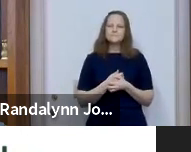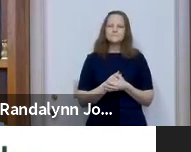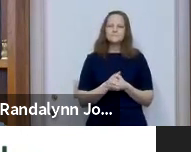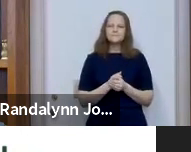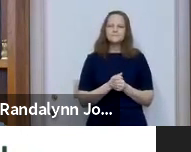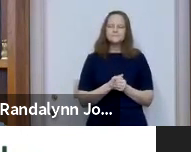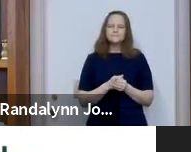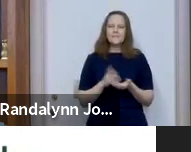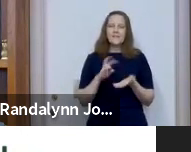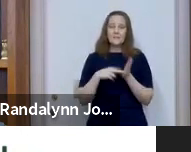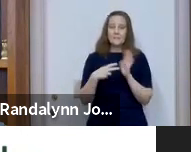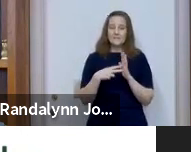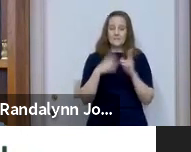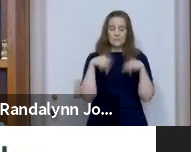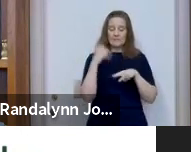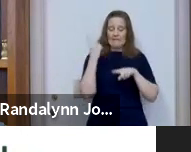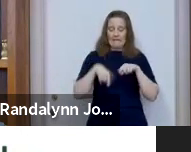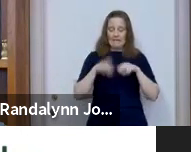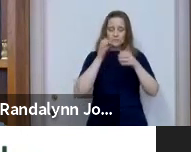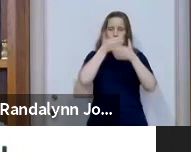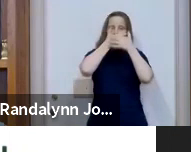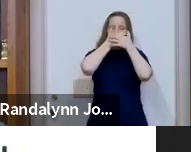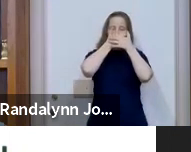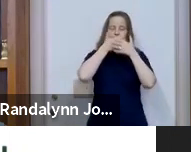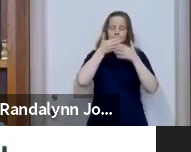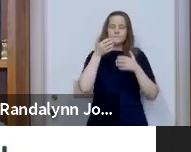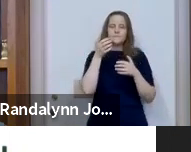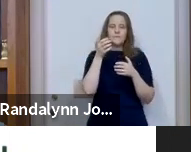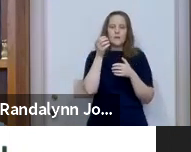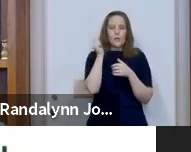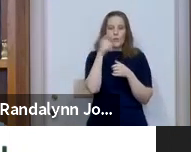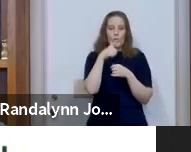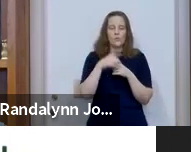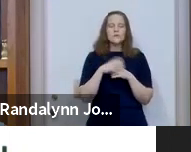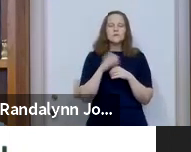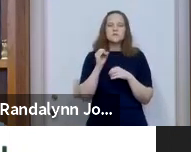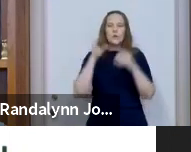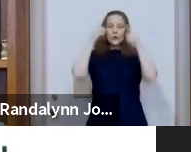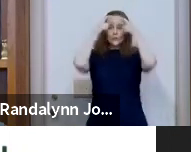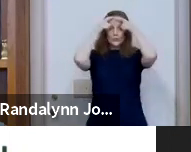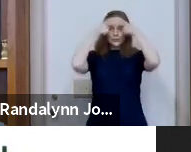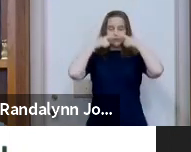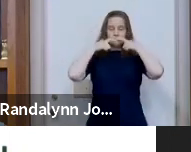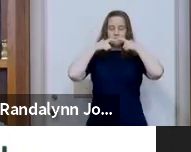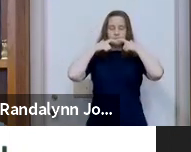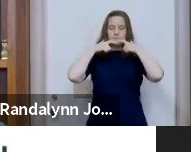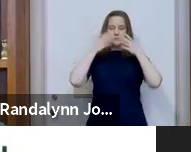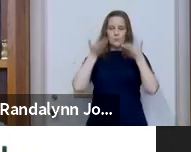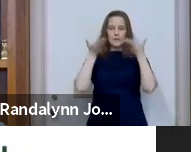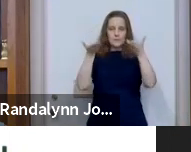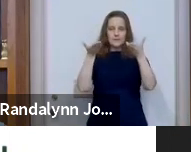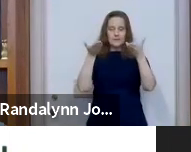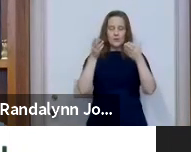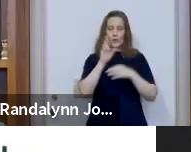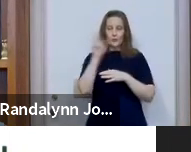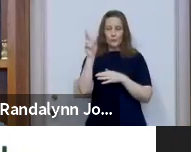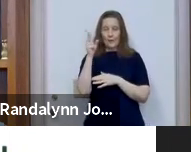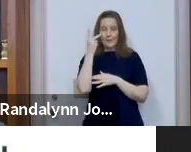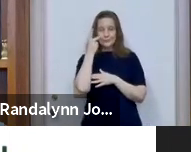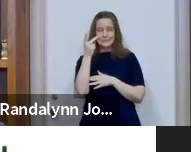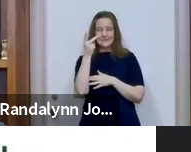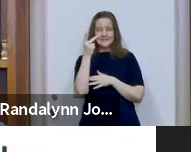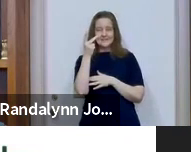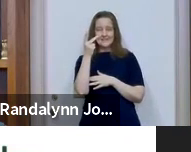not allow individuals to wear a face mask or face covering at all. So a face shield has been recommended. On the right-hand side of your screen, you'll